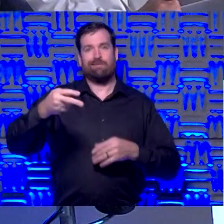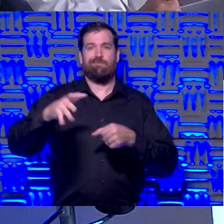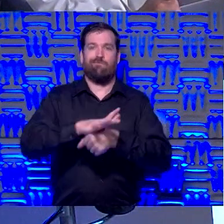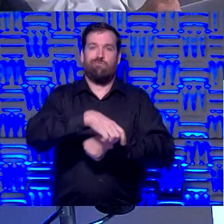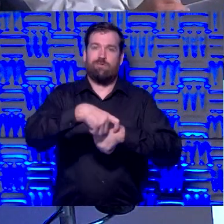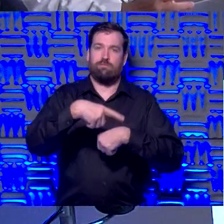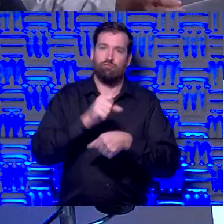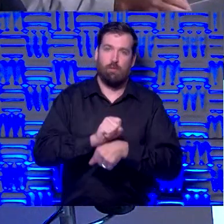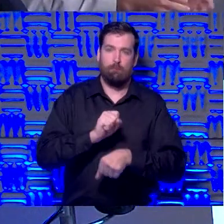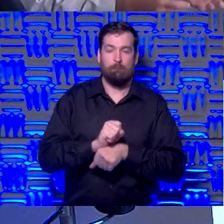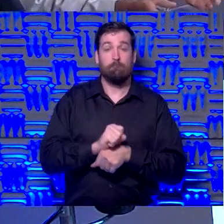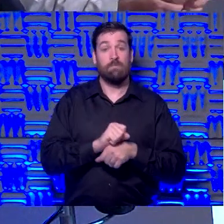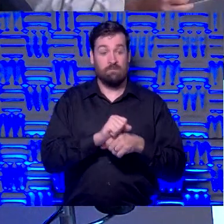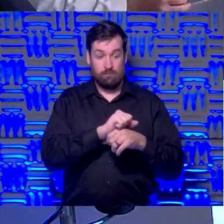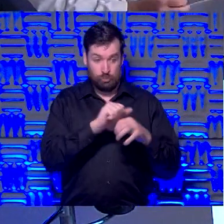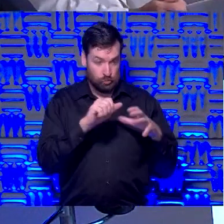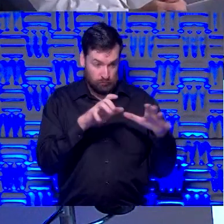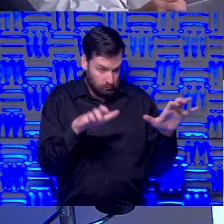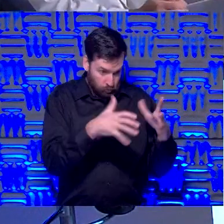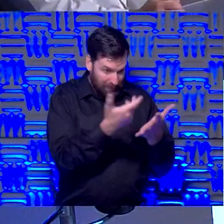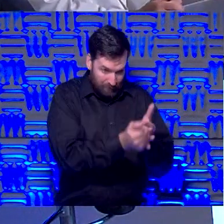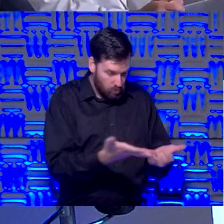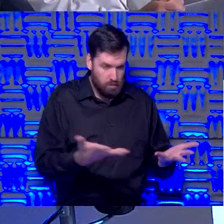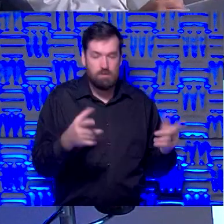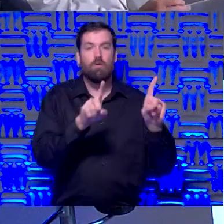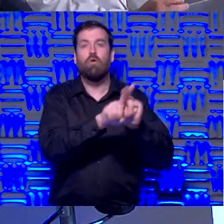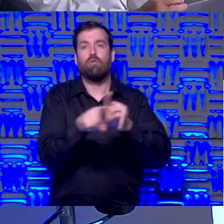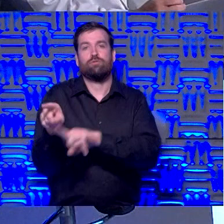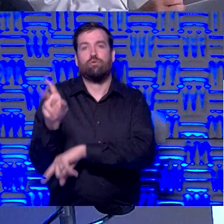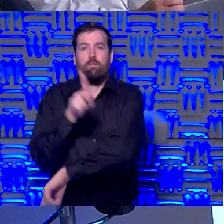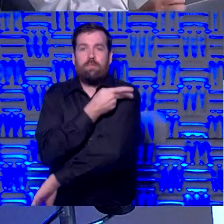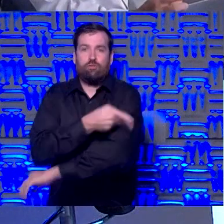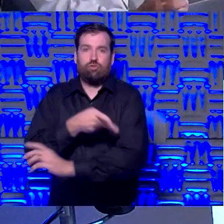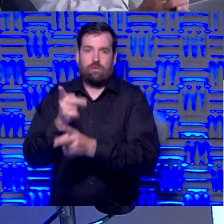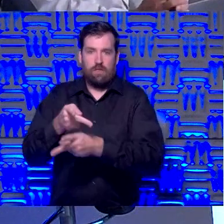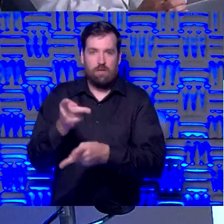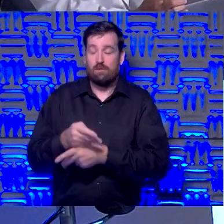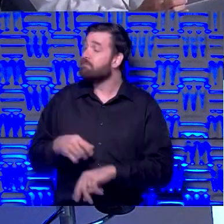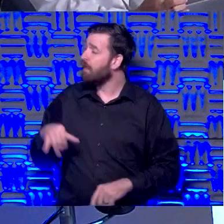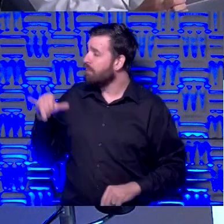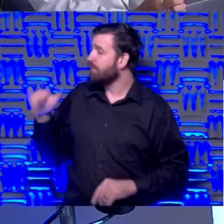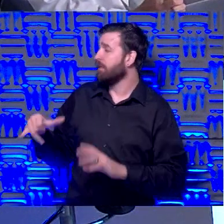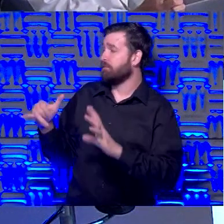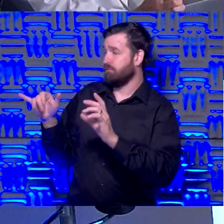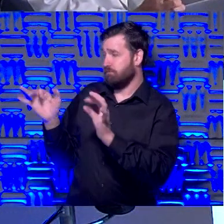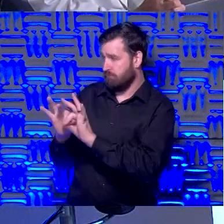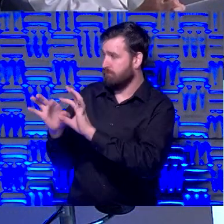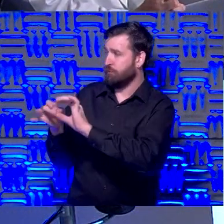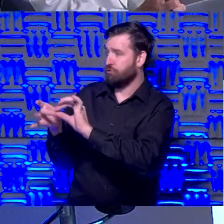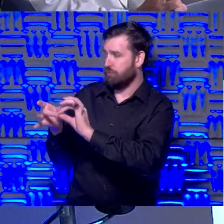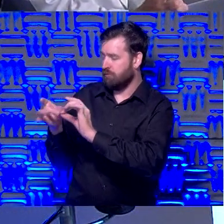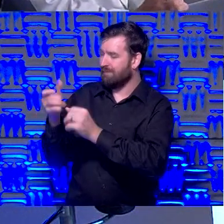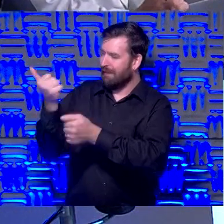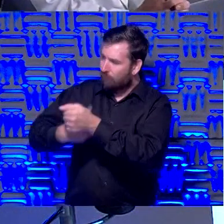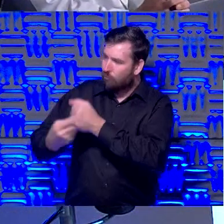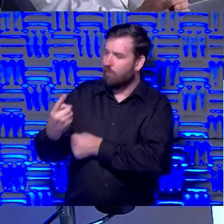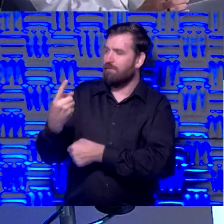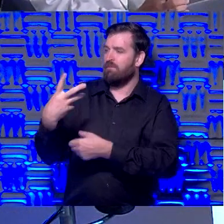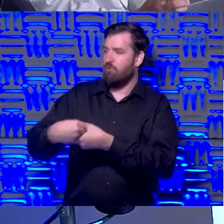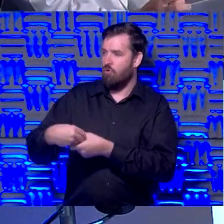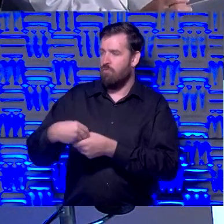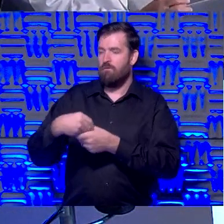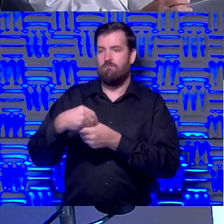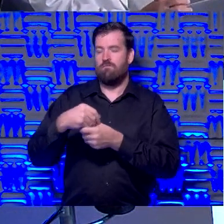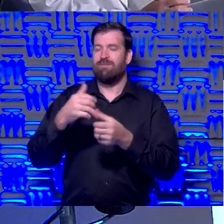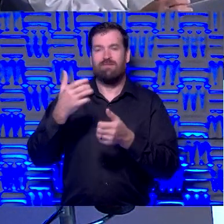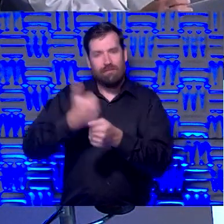she's doing everything, but also doing her patient care duties So as it's- well. So it's well, and I think that's worth pointing out of everybody involved with this. Yeah. Everybody has